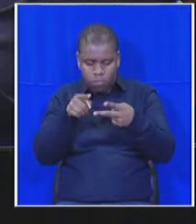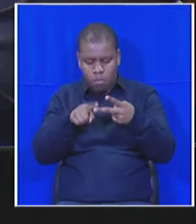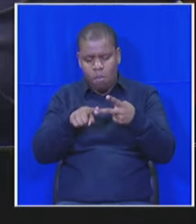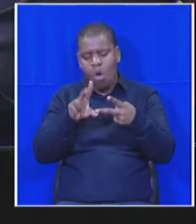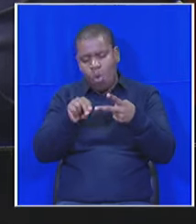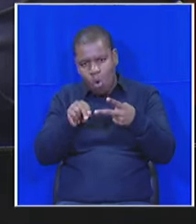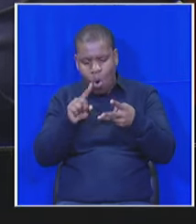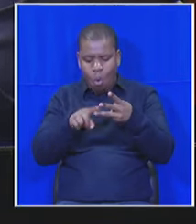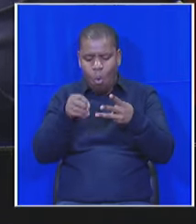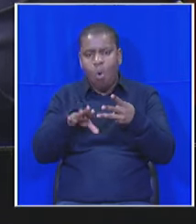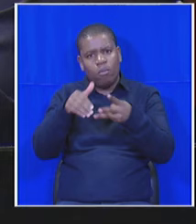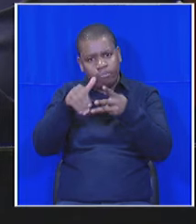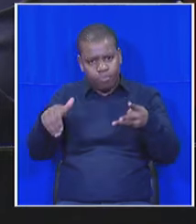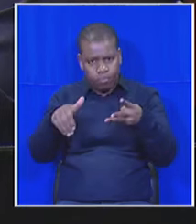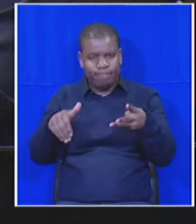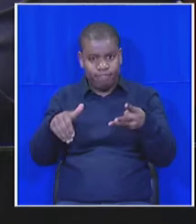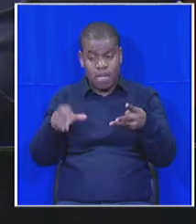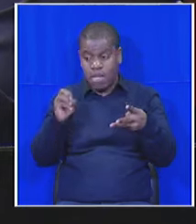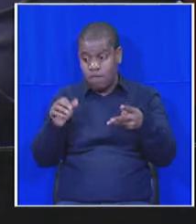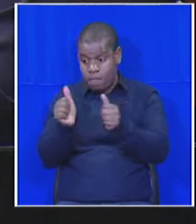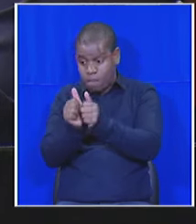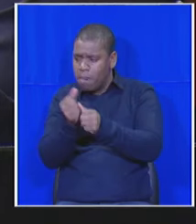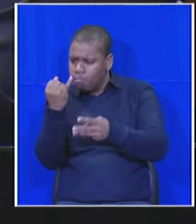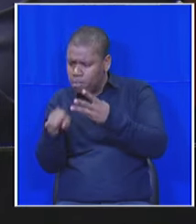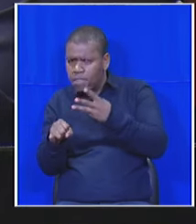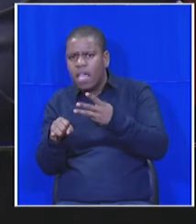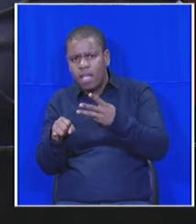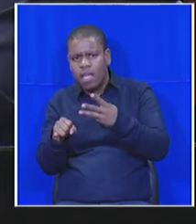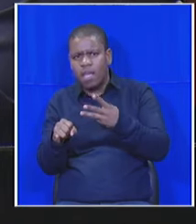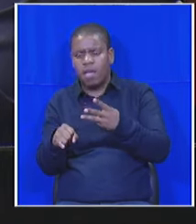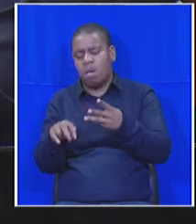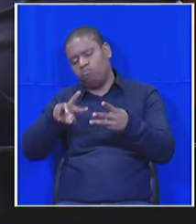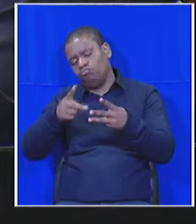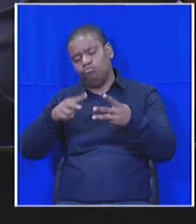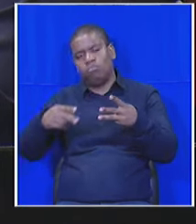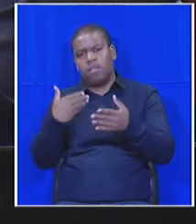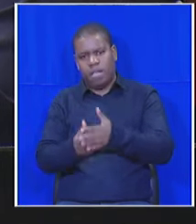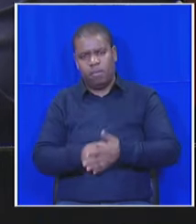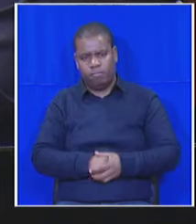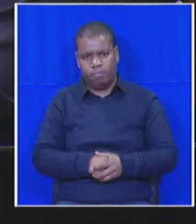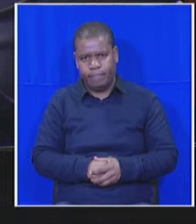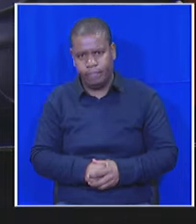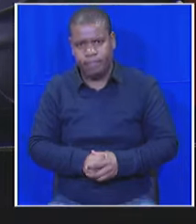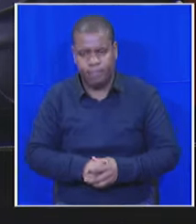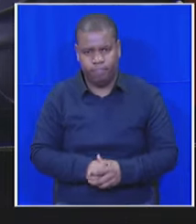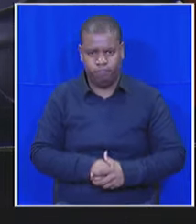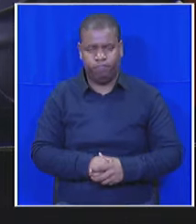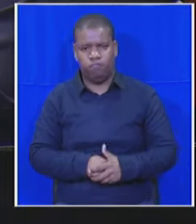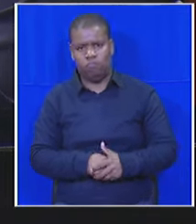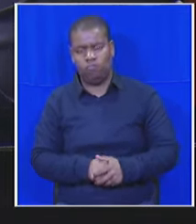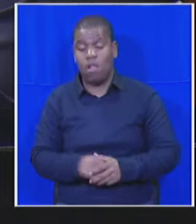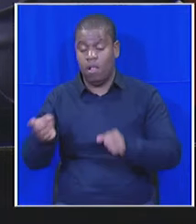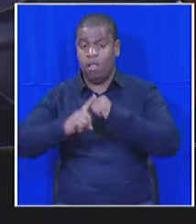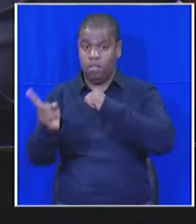or abstain signs. If a member inadvertently presses the wrong button, the member may thereafter press the correct button. The